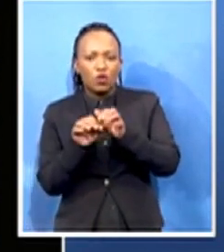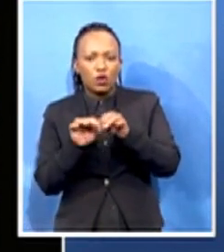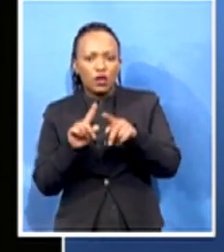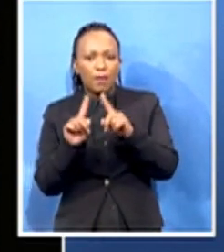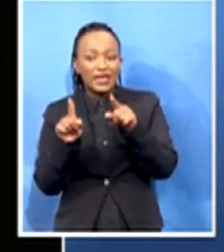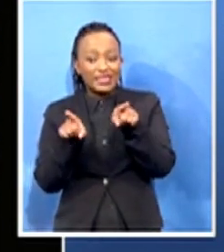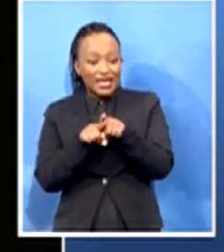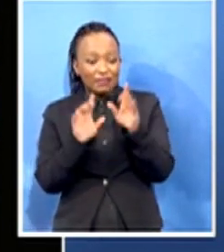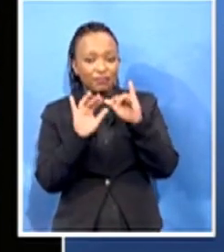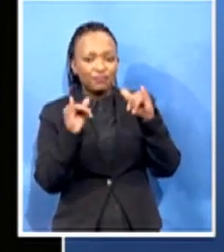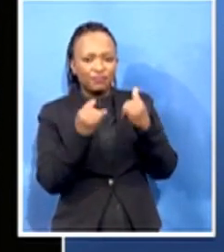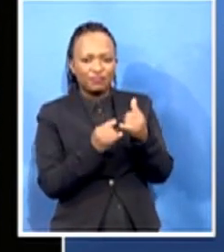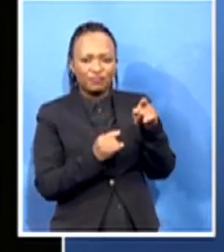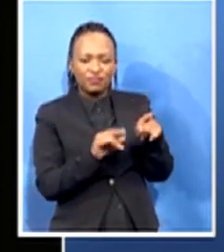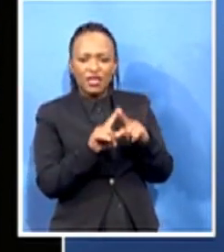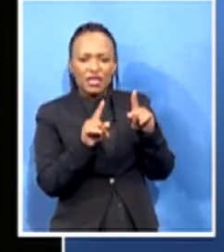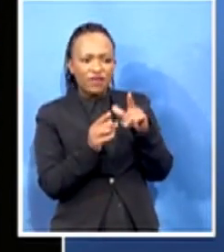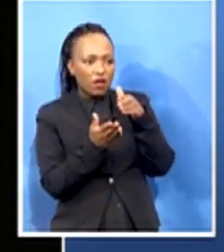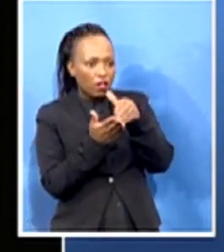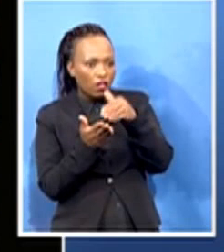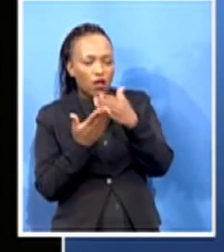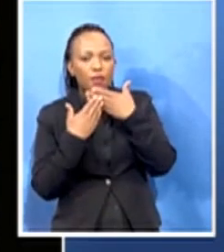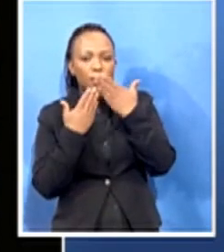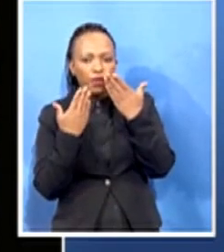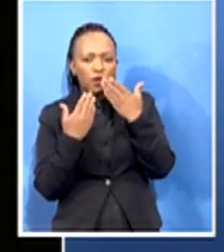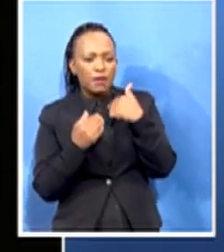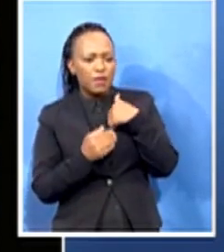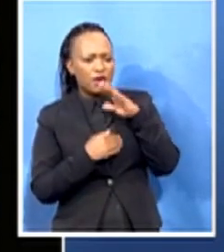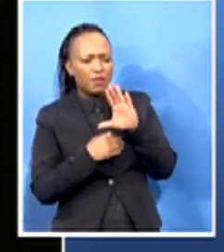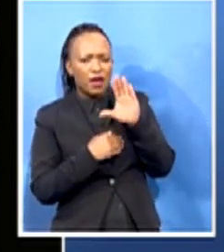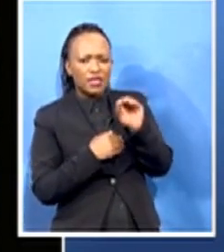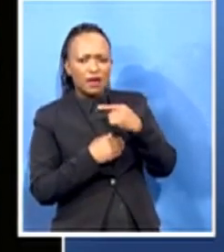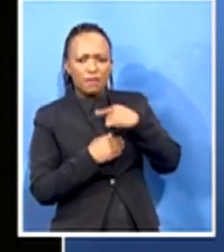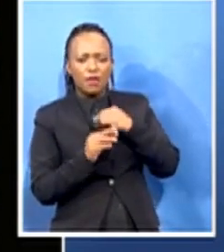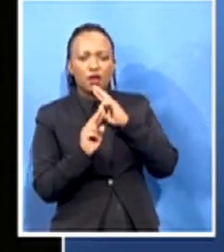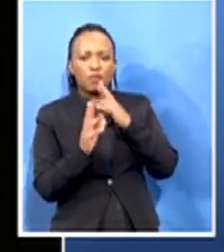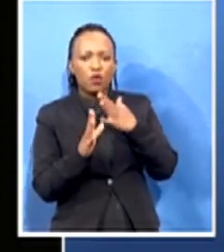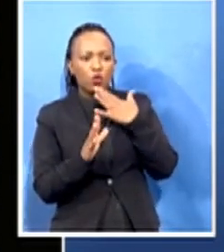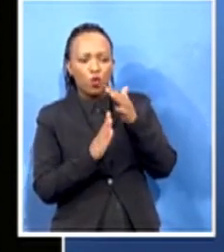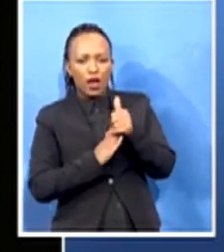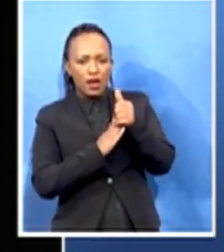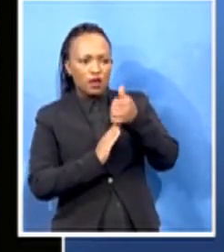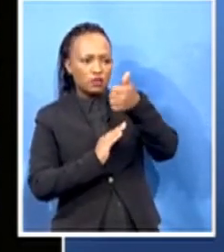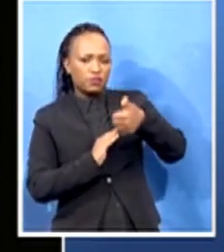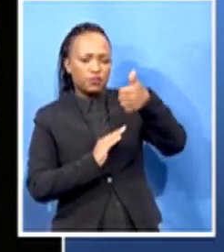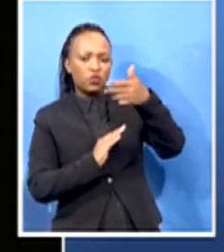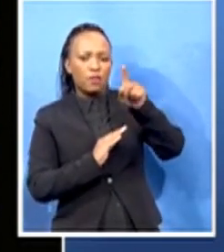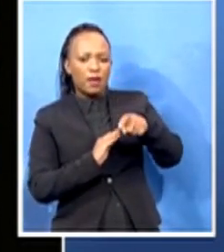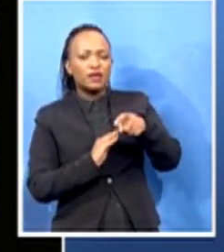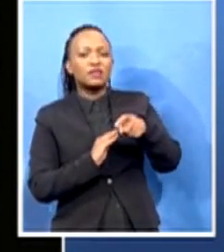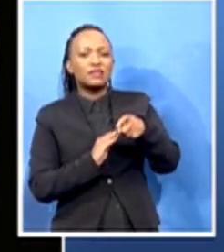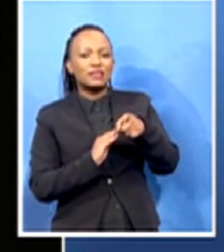retrenchment. And I'm asking that as journalists, as leadership, we must provide leadership in this country. We must not